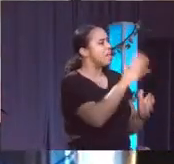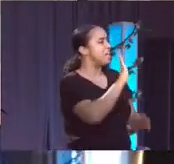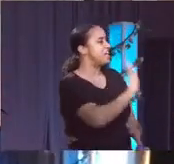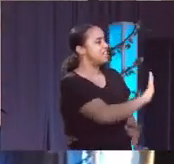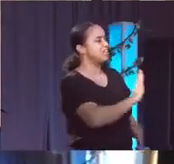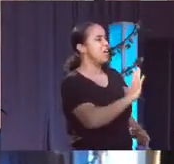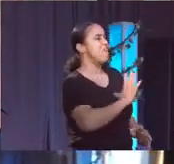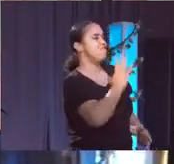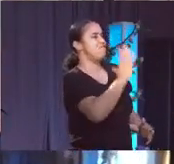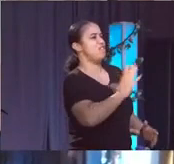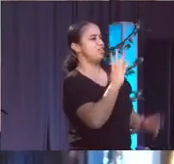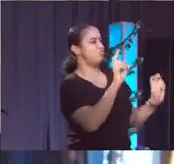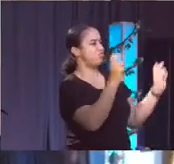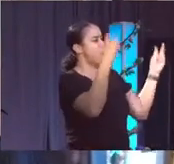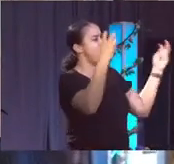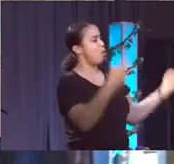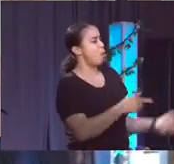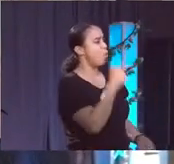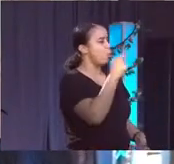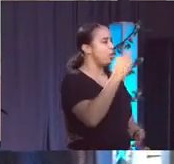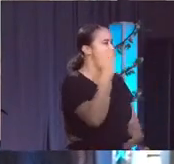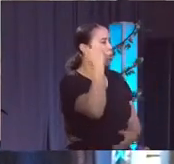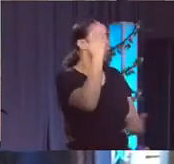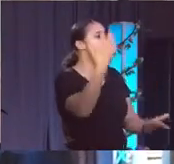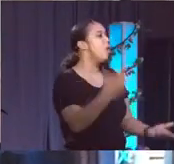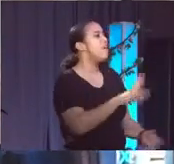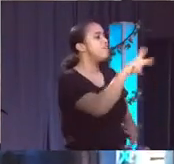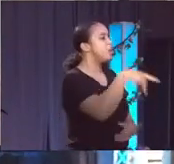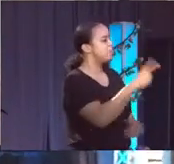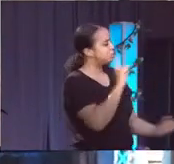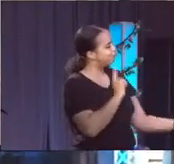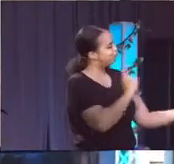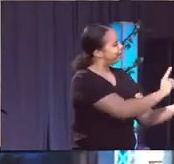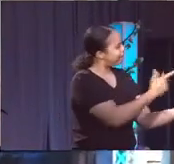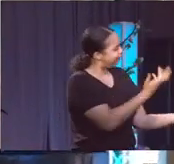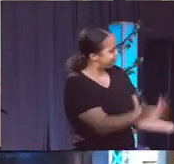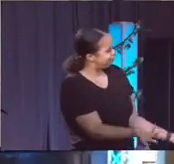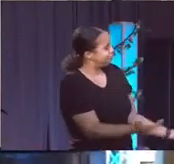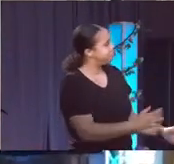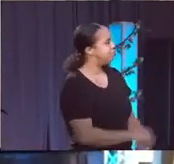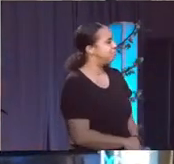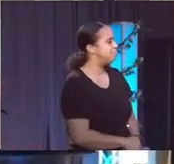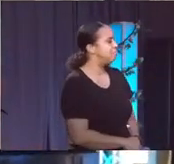his badges and all of who he know. Philip comes up to him. He says, hey, man,